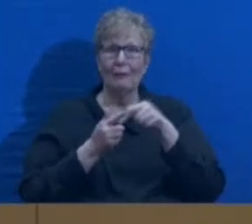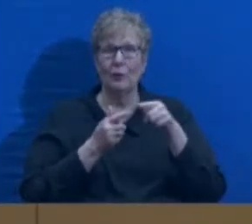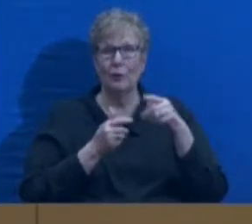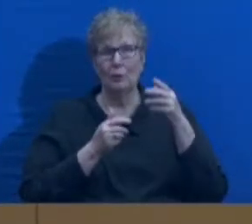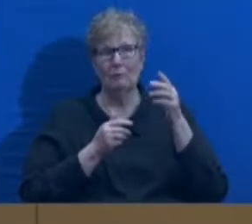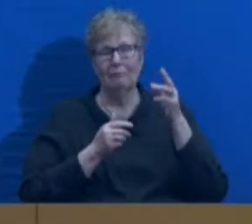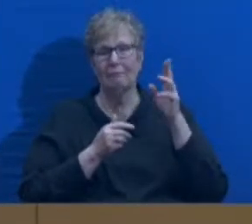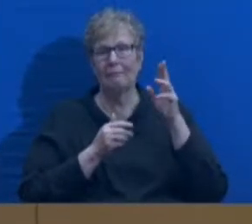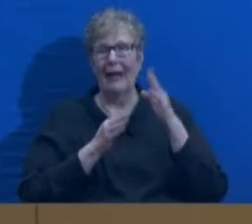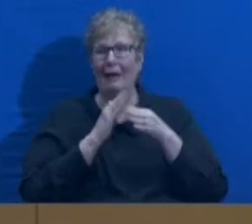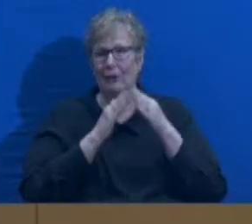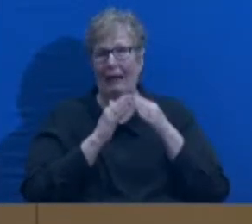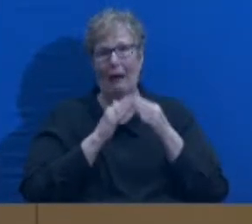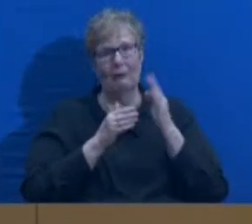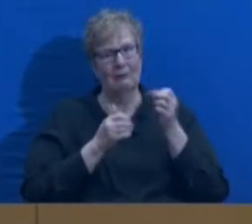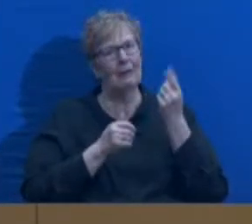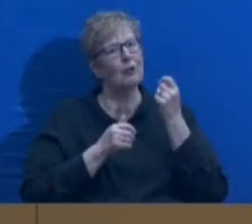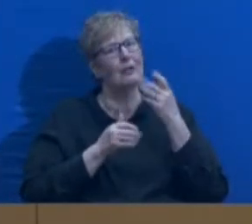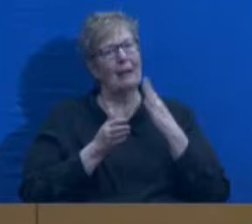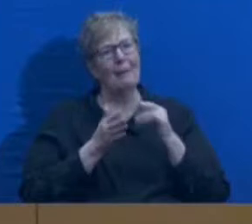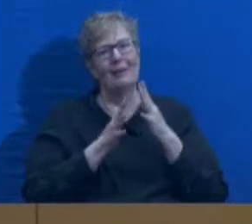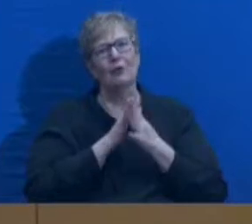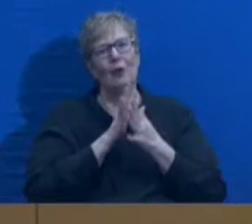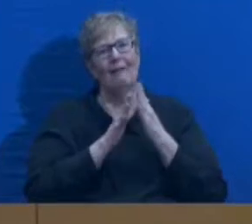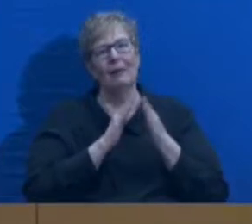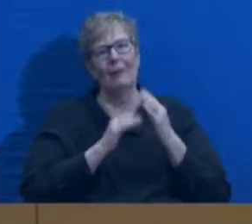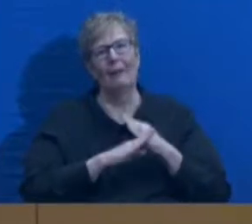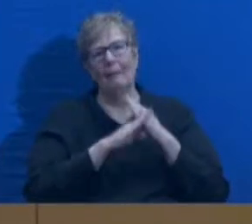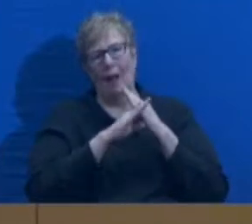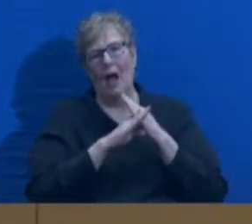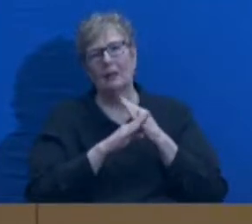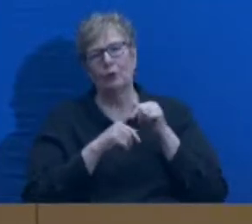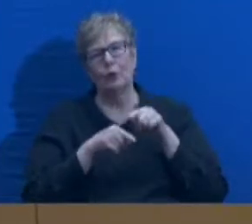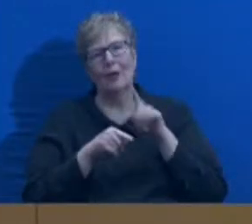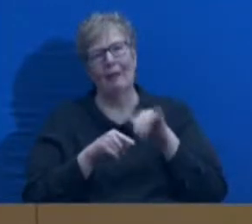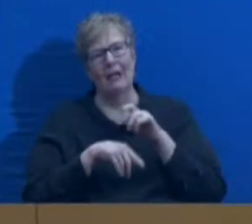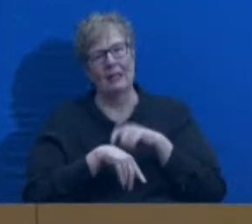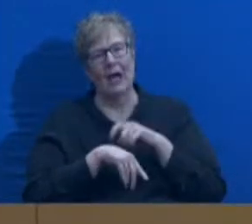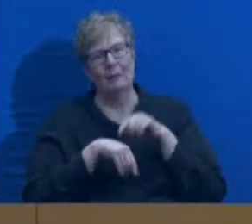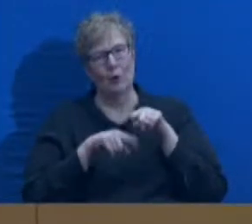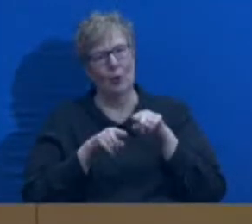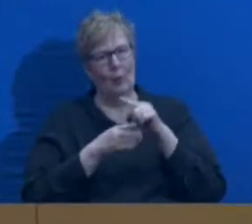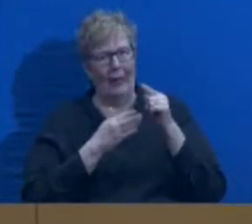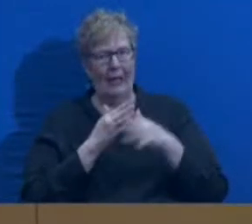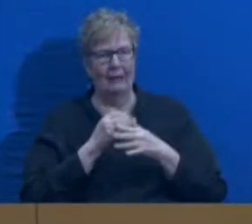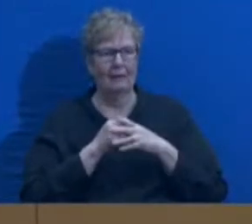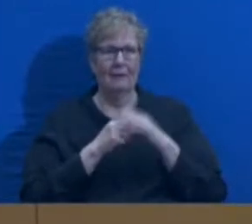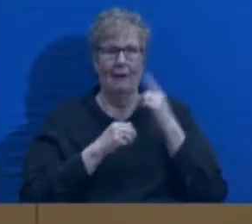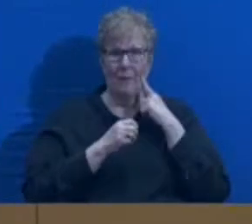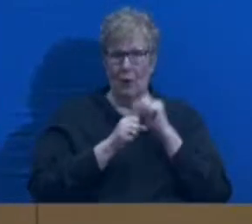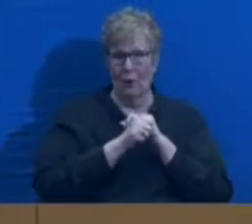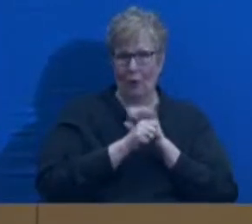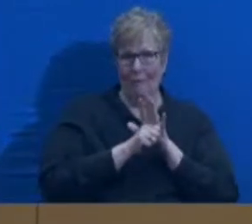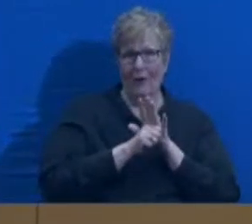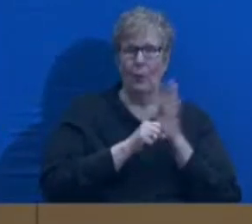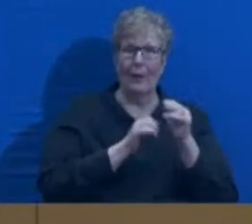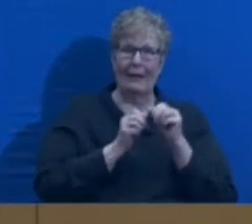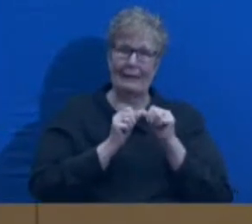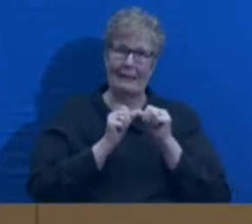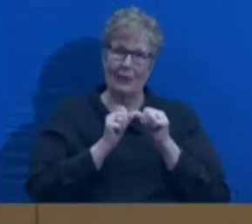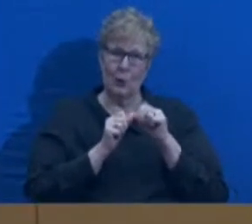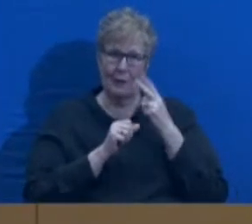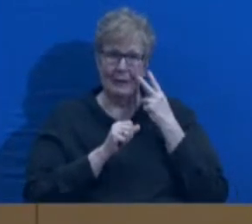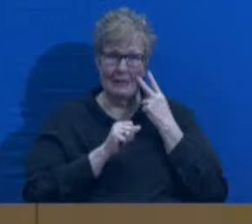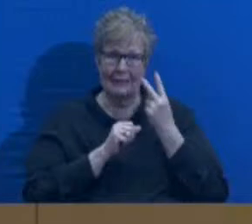that traffic may be interrupted during that time period over the weekend. As far as COVID goes, we continue to